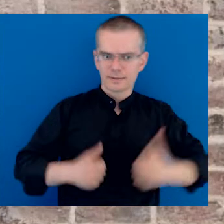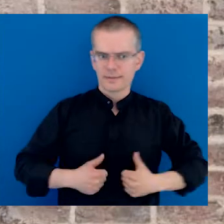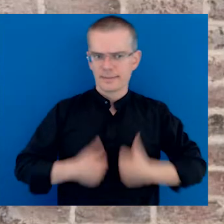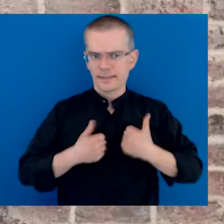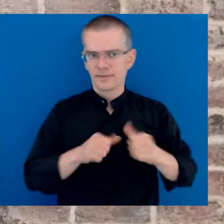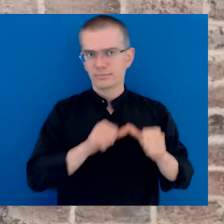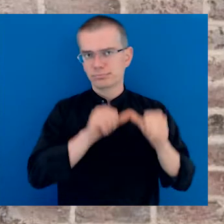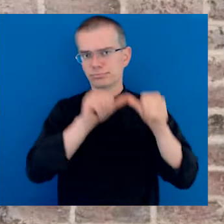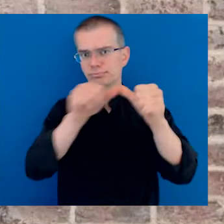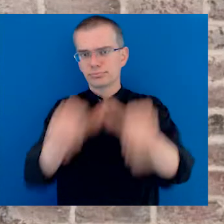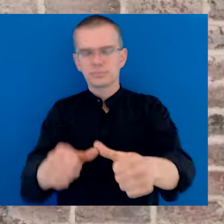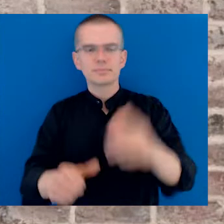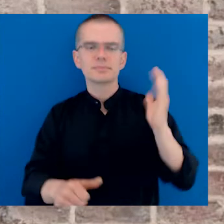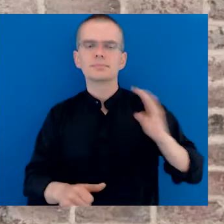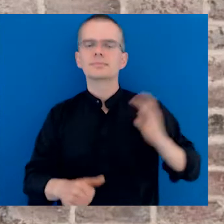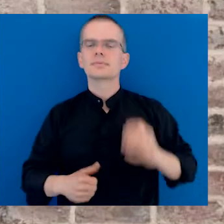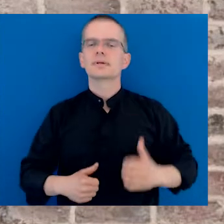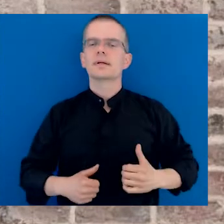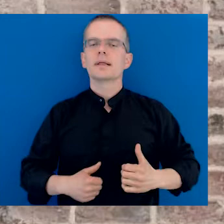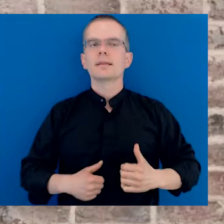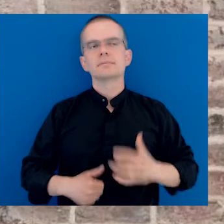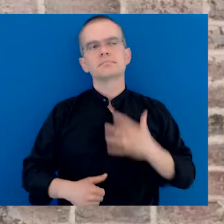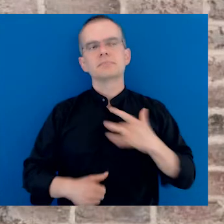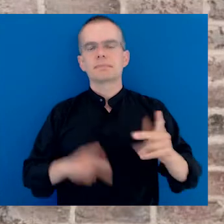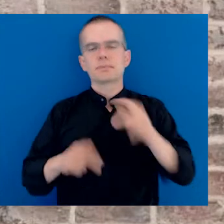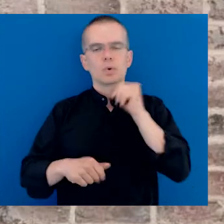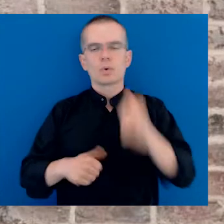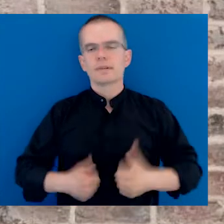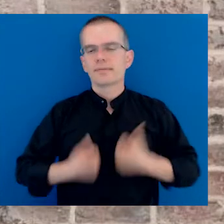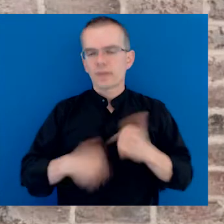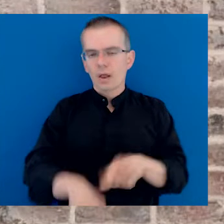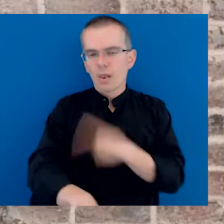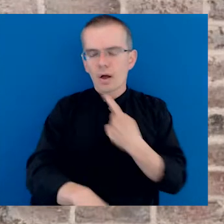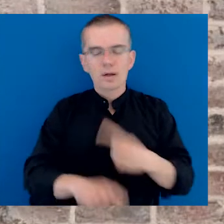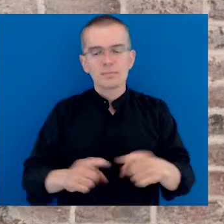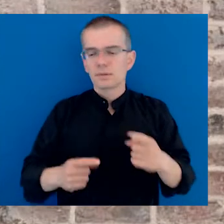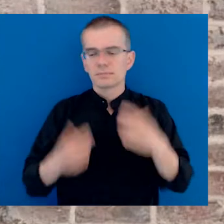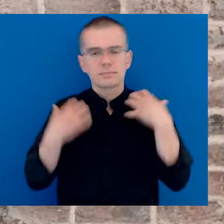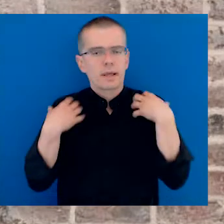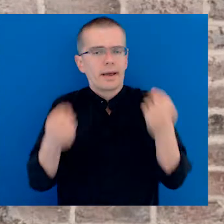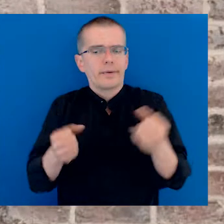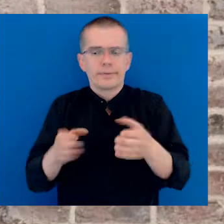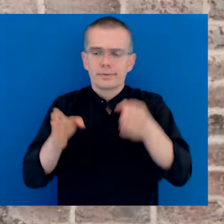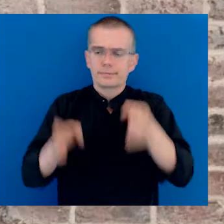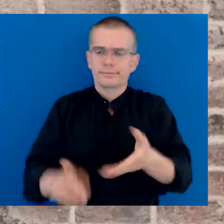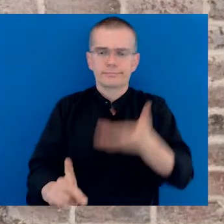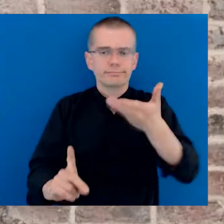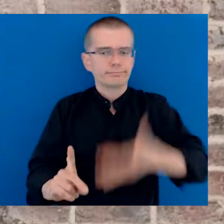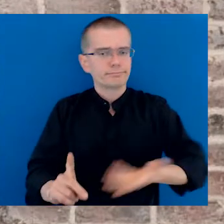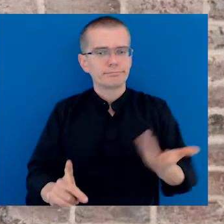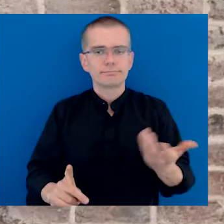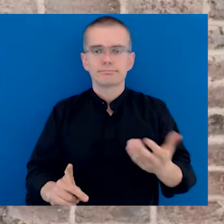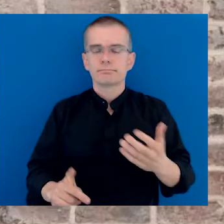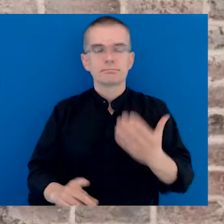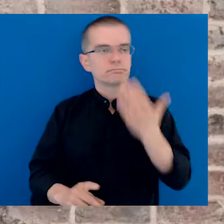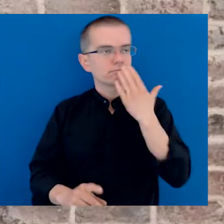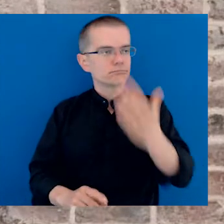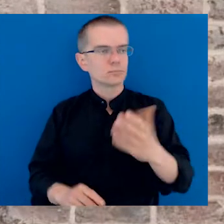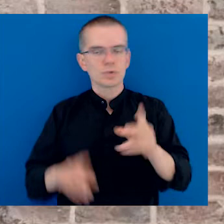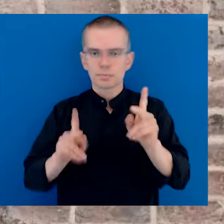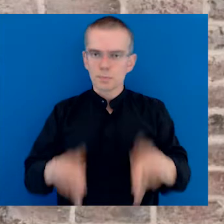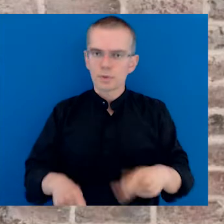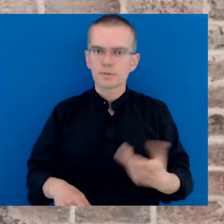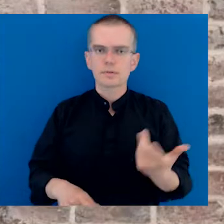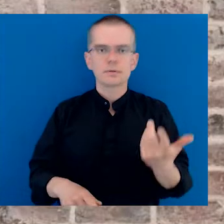was shorter then. Exactly. But I think he lived such a healthy life. I mean, he was just really, he was a very upstanding